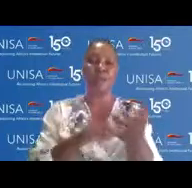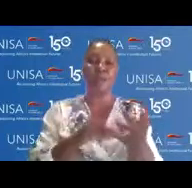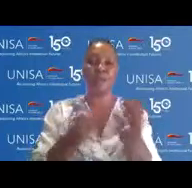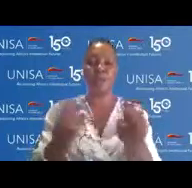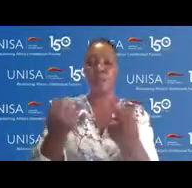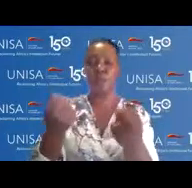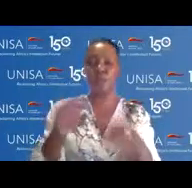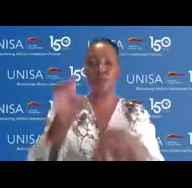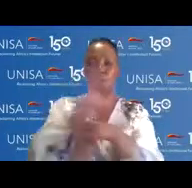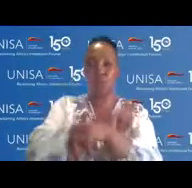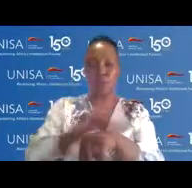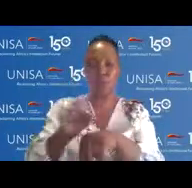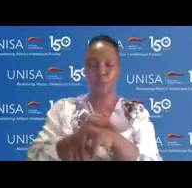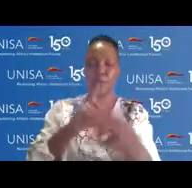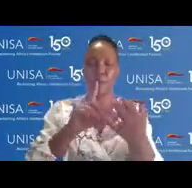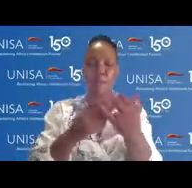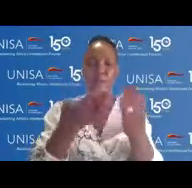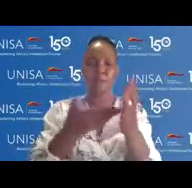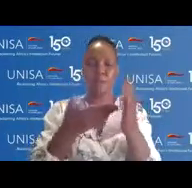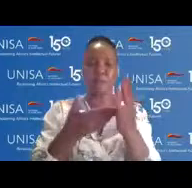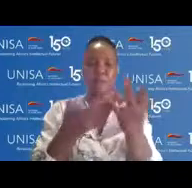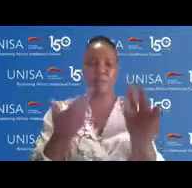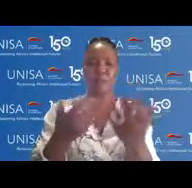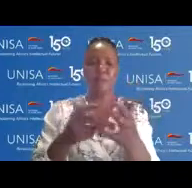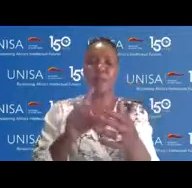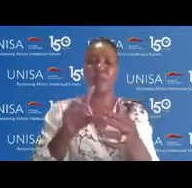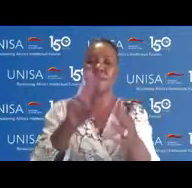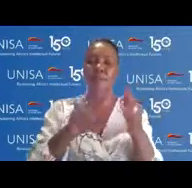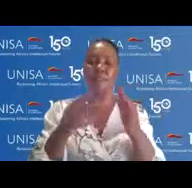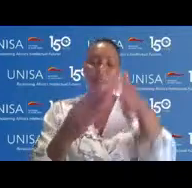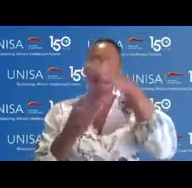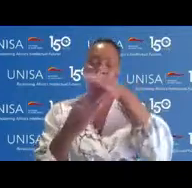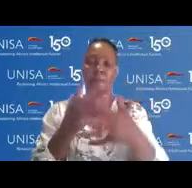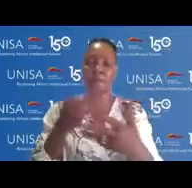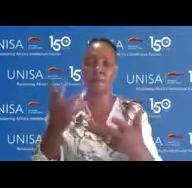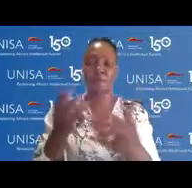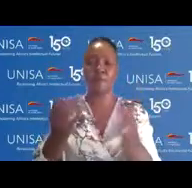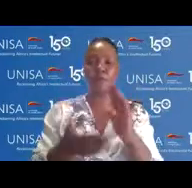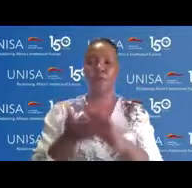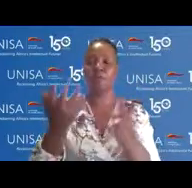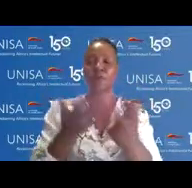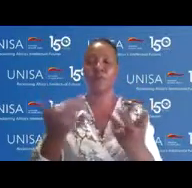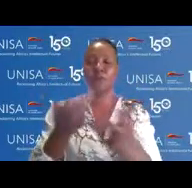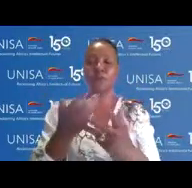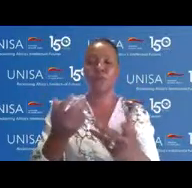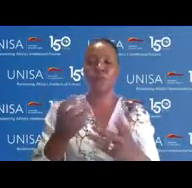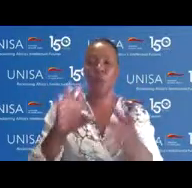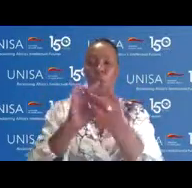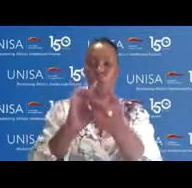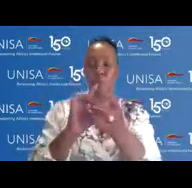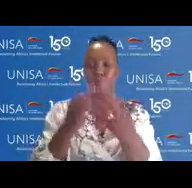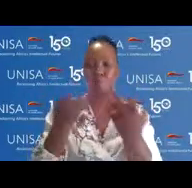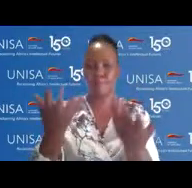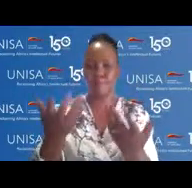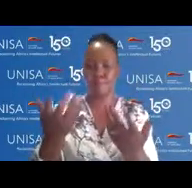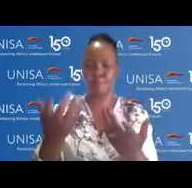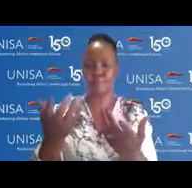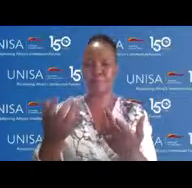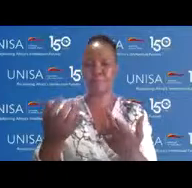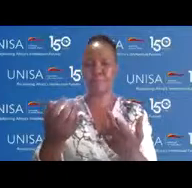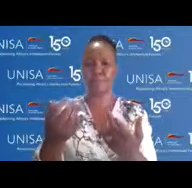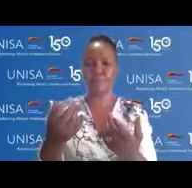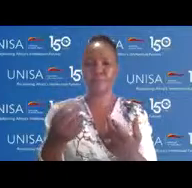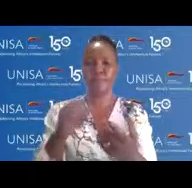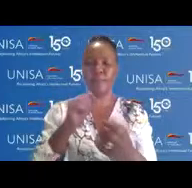click on the navigation at the top. You go to home, and then this will list a